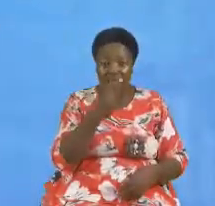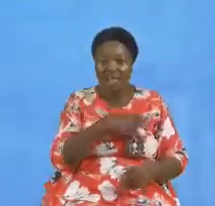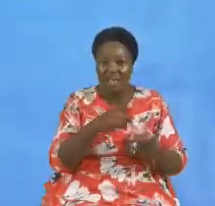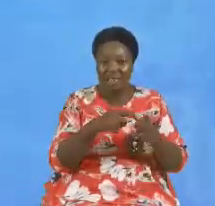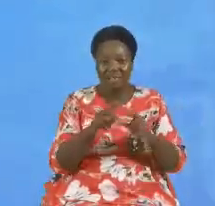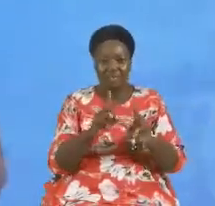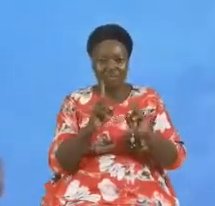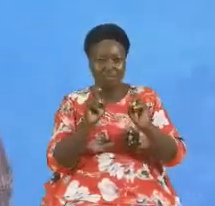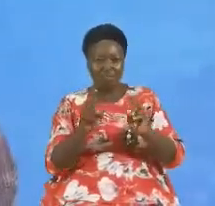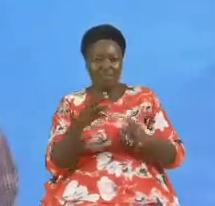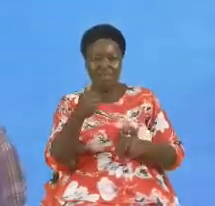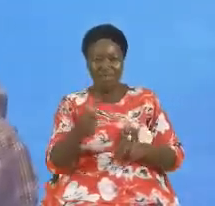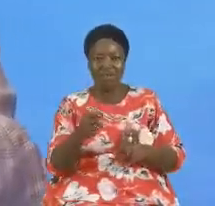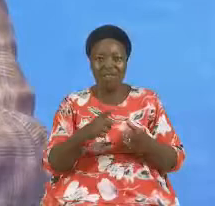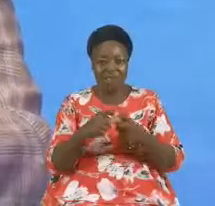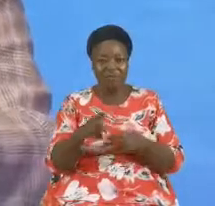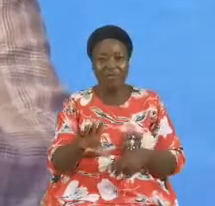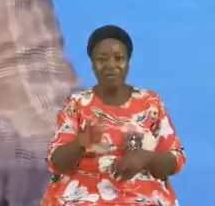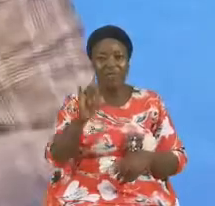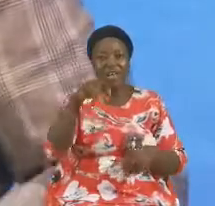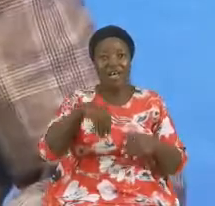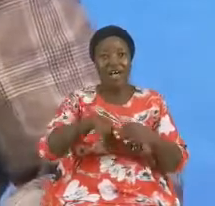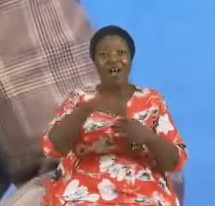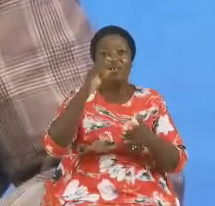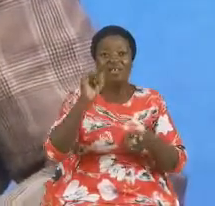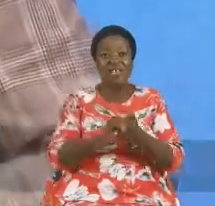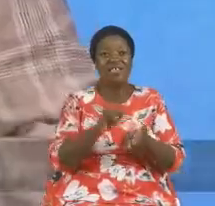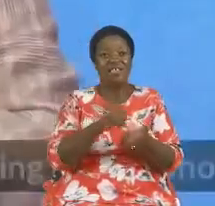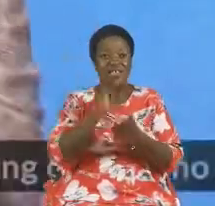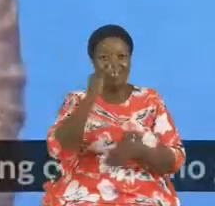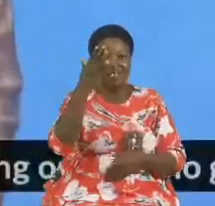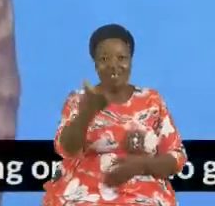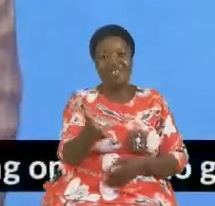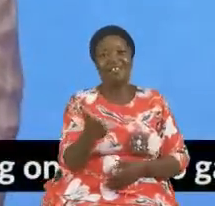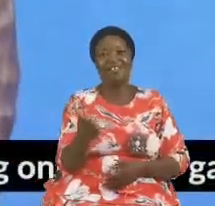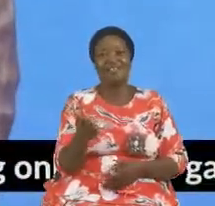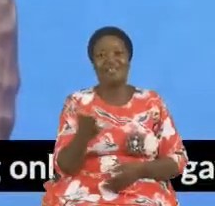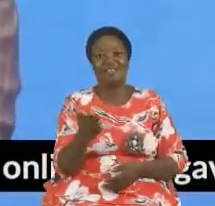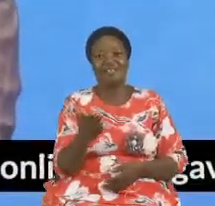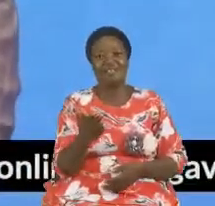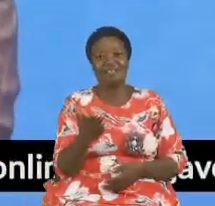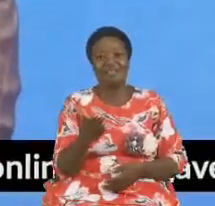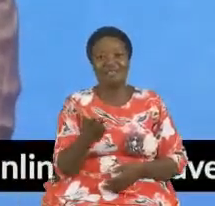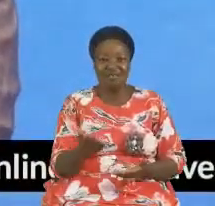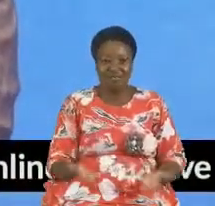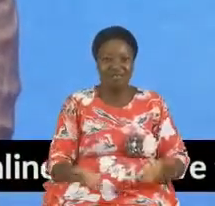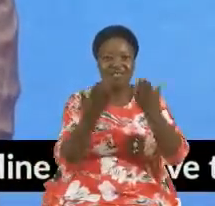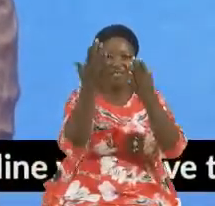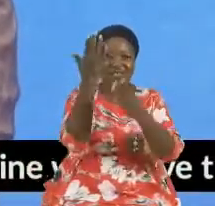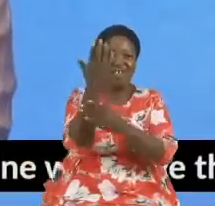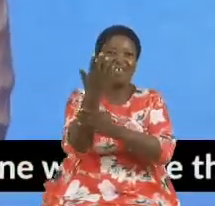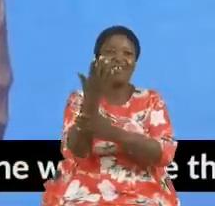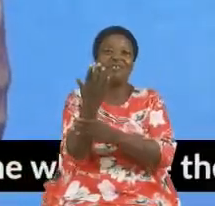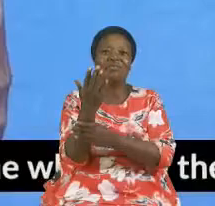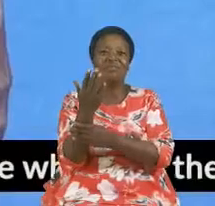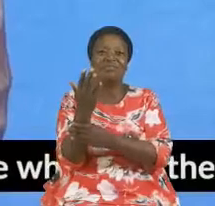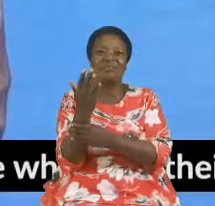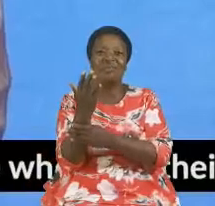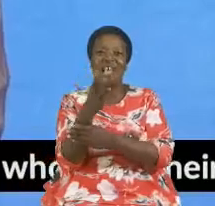believe. Open your eyes, test yourself, you'll discover it's already